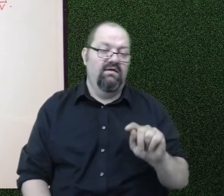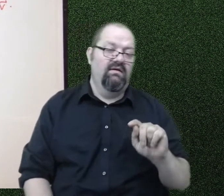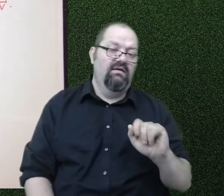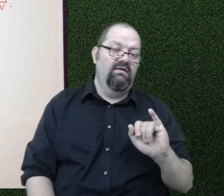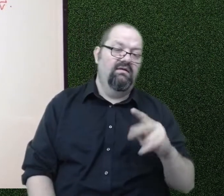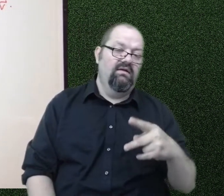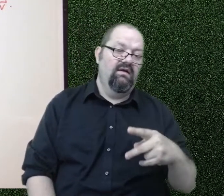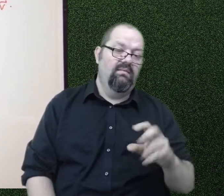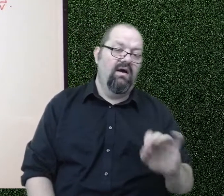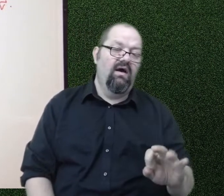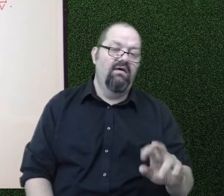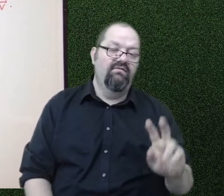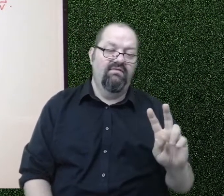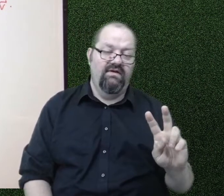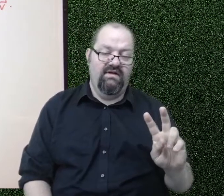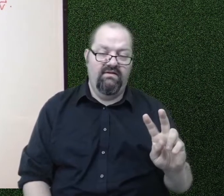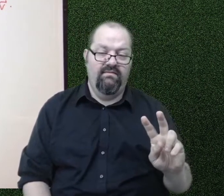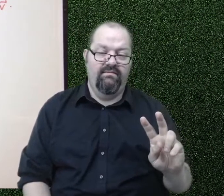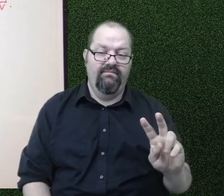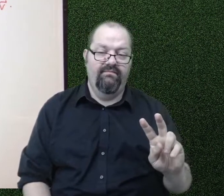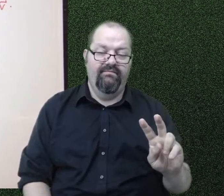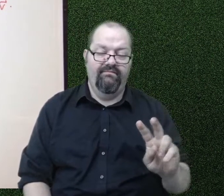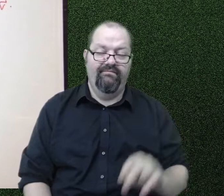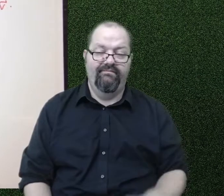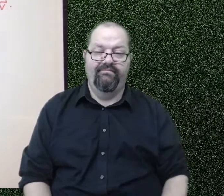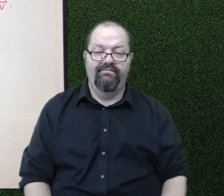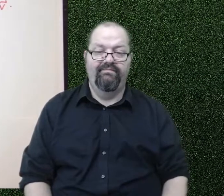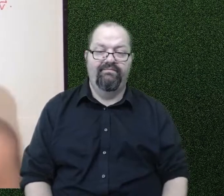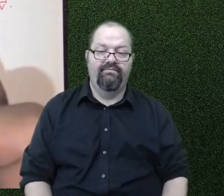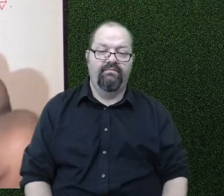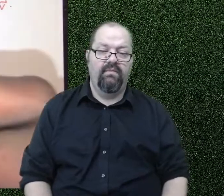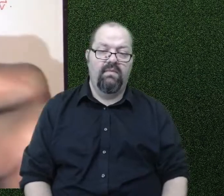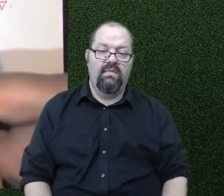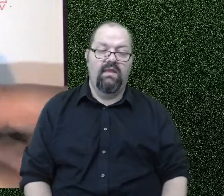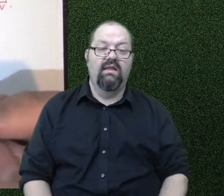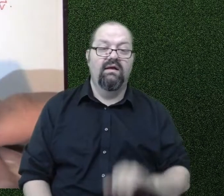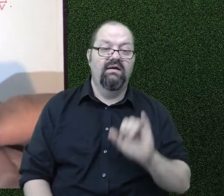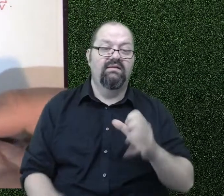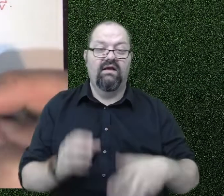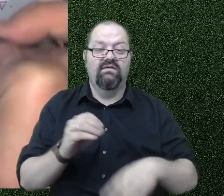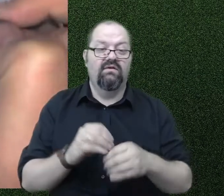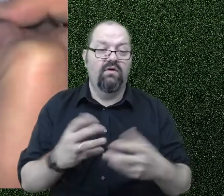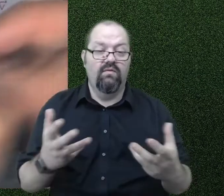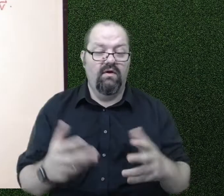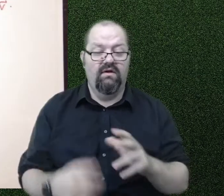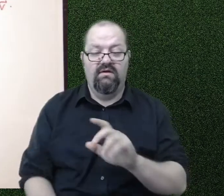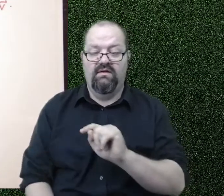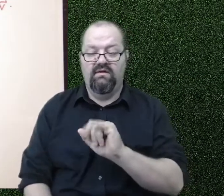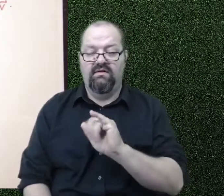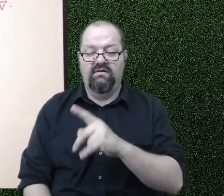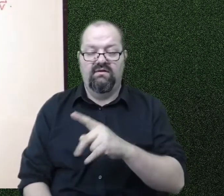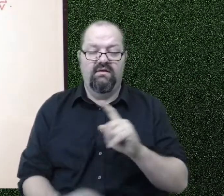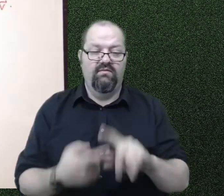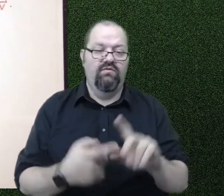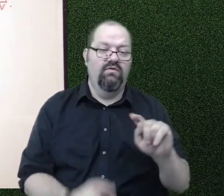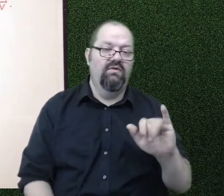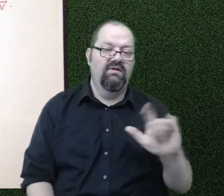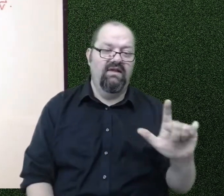draw u with its tail at the tip of v. This is called adding tip to tail. I'll write that down in a